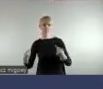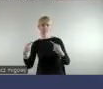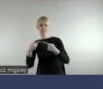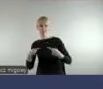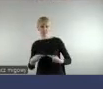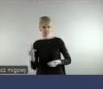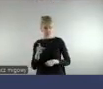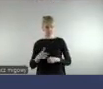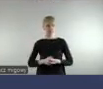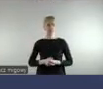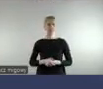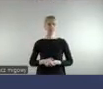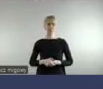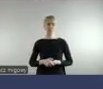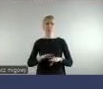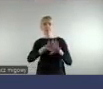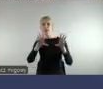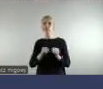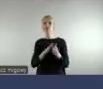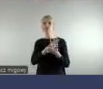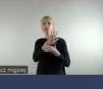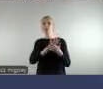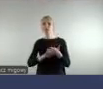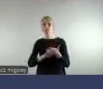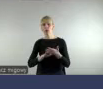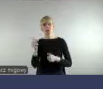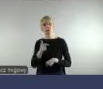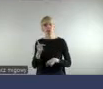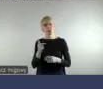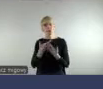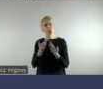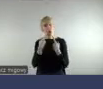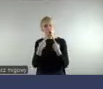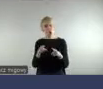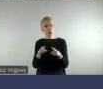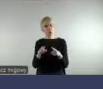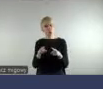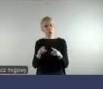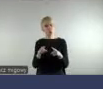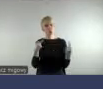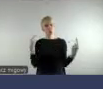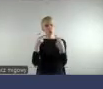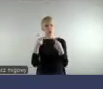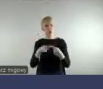and vulnerability assessment analysis. It's not easy, all these words.